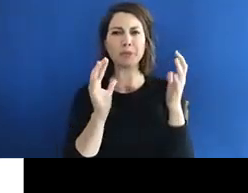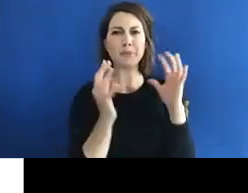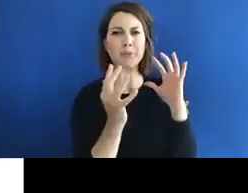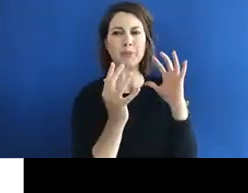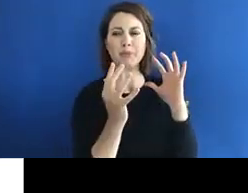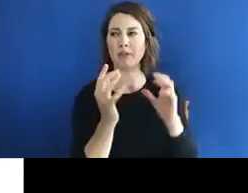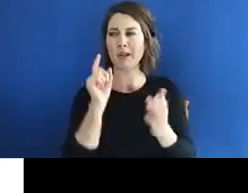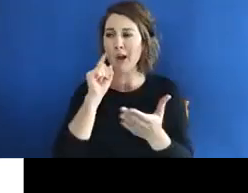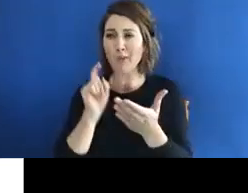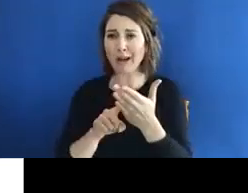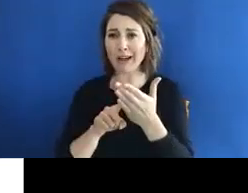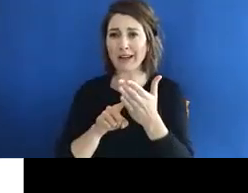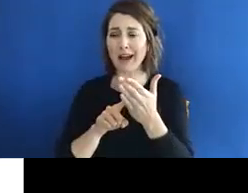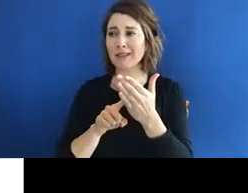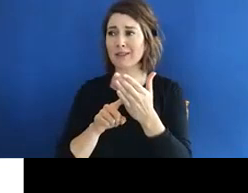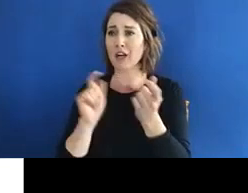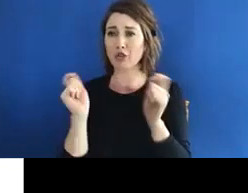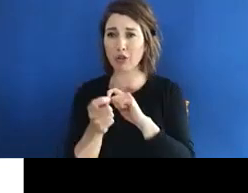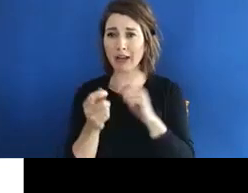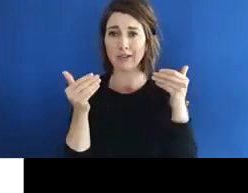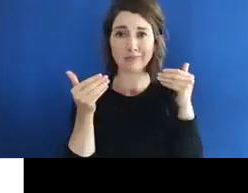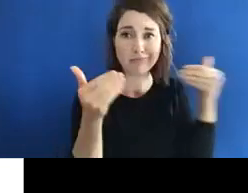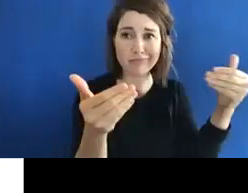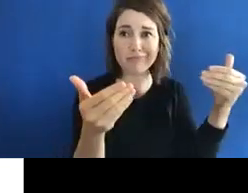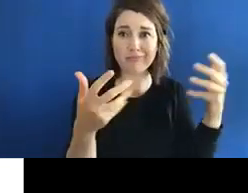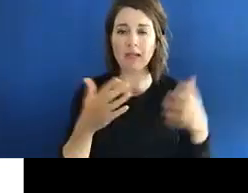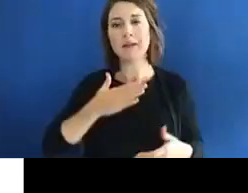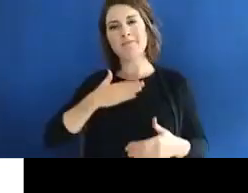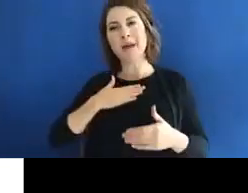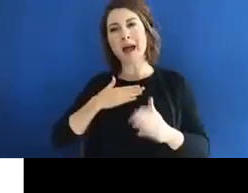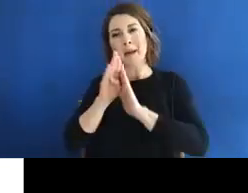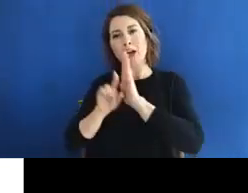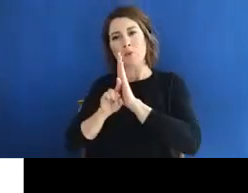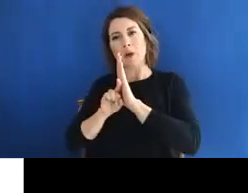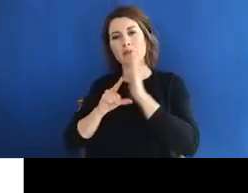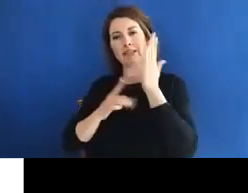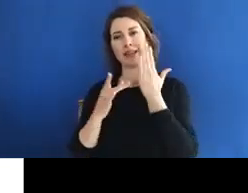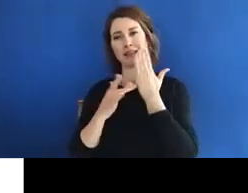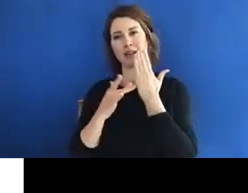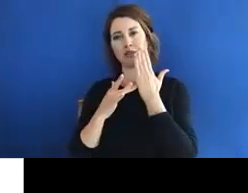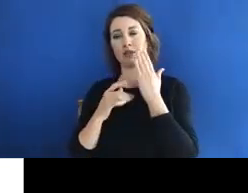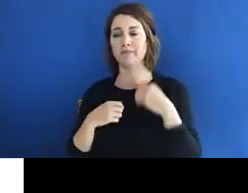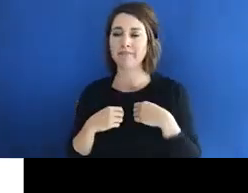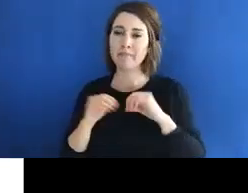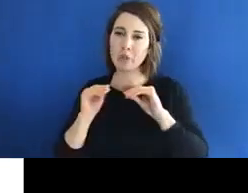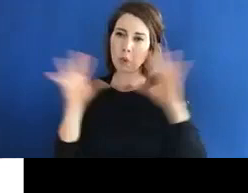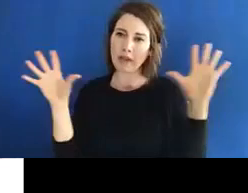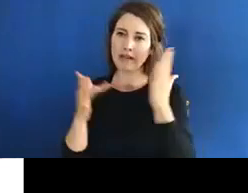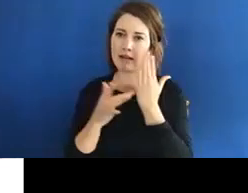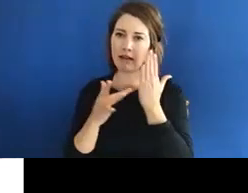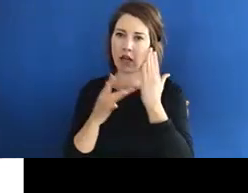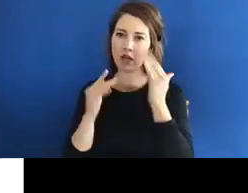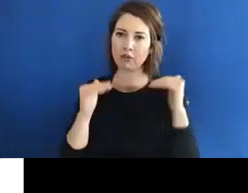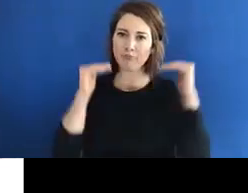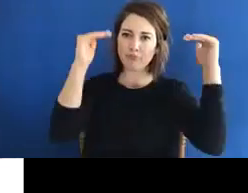So, given my background in assistive technology, obviously the technology advancements are going to create more opportunities